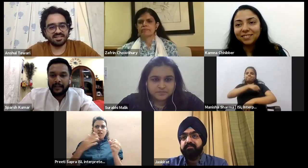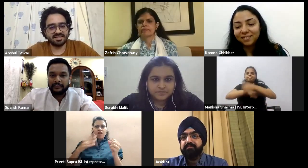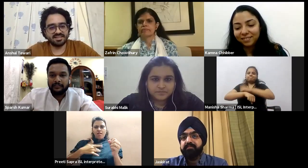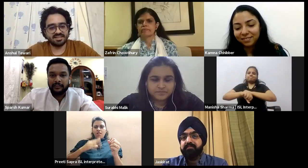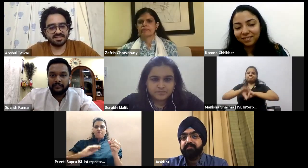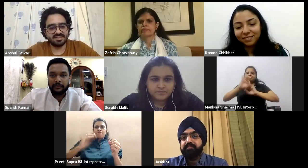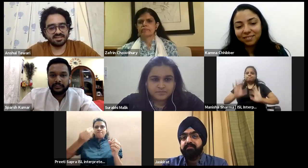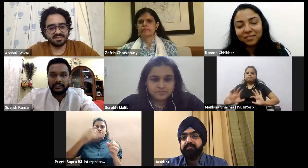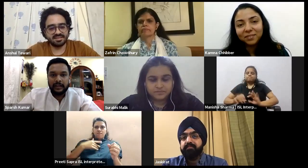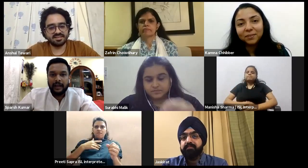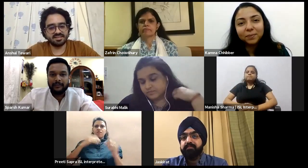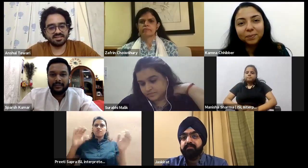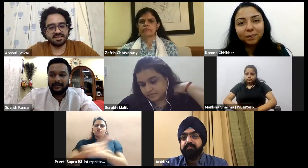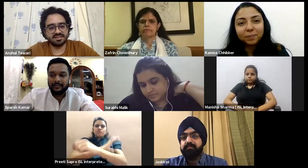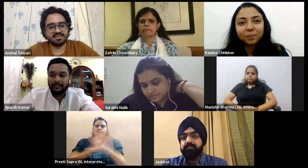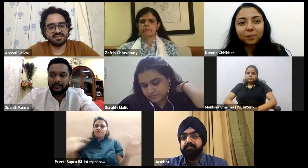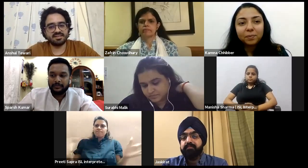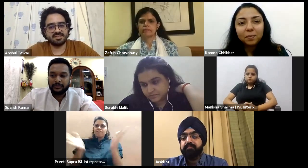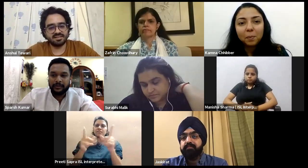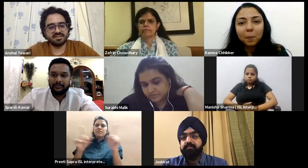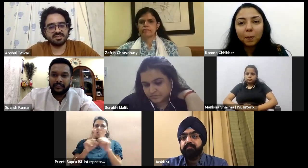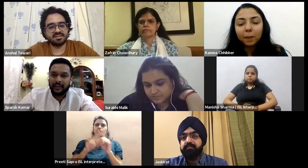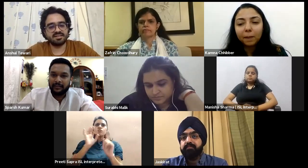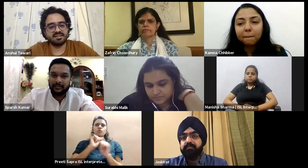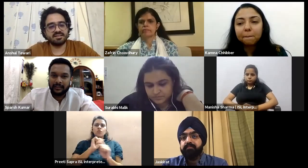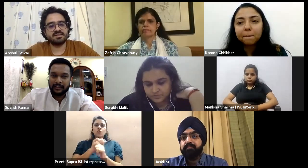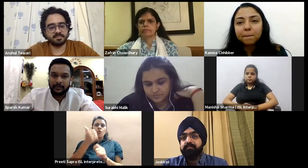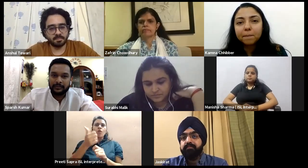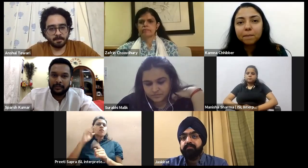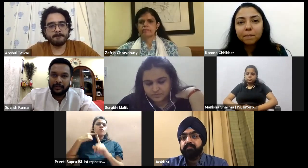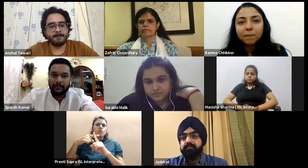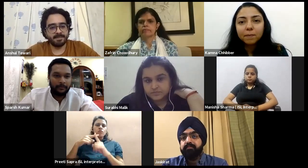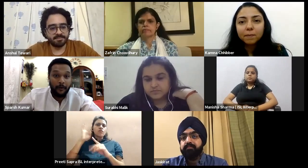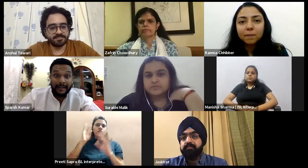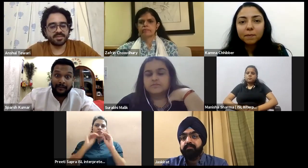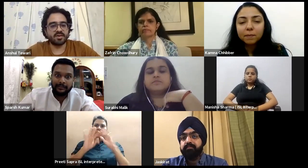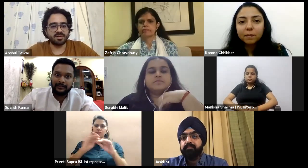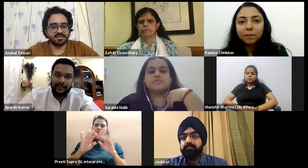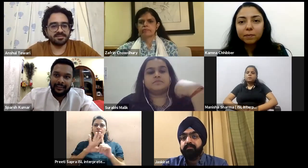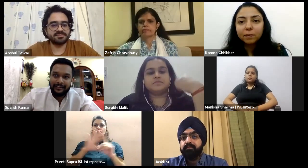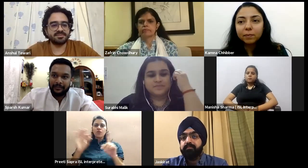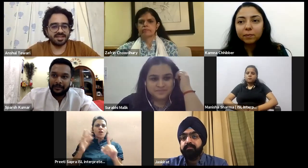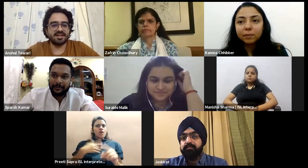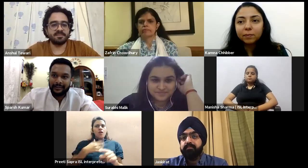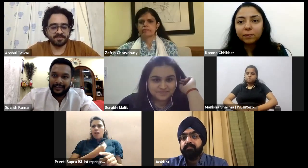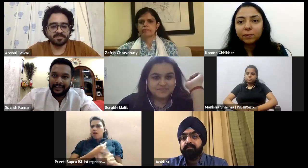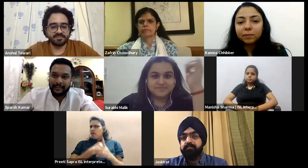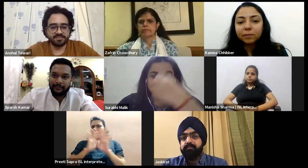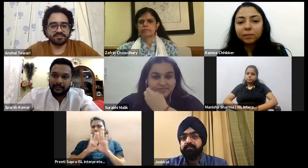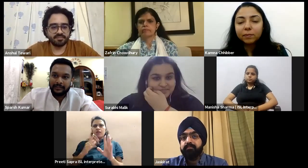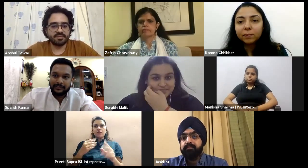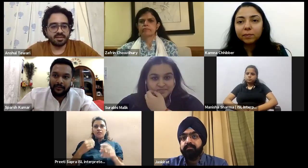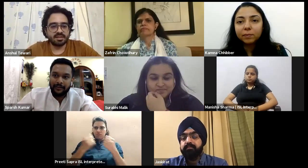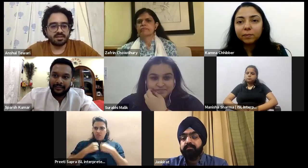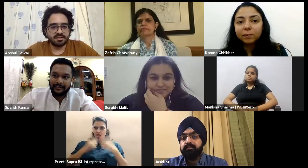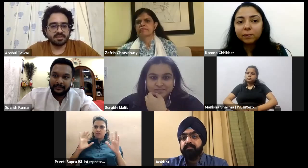you can back yourself with information, I don't think you should be afraid in stepping up to your mom and dad also in telling them